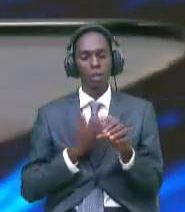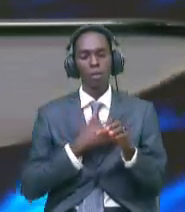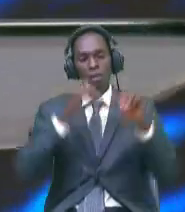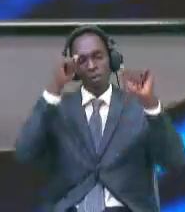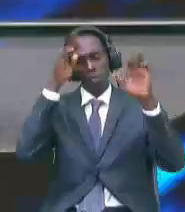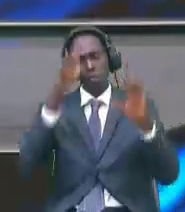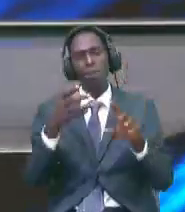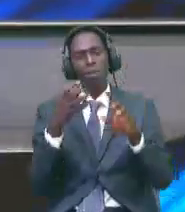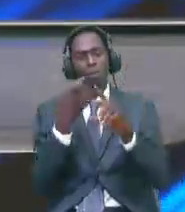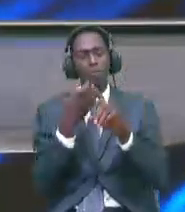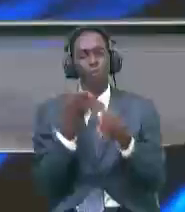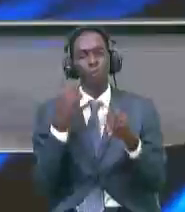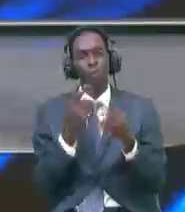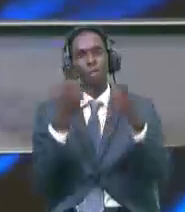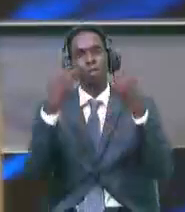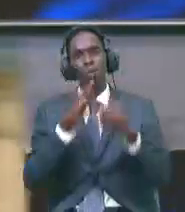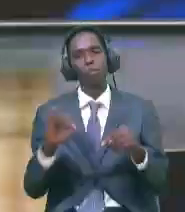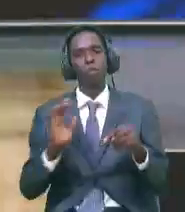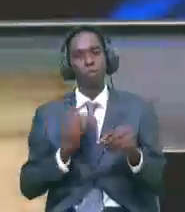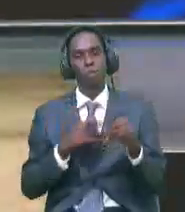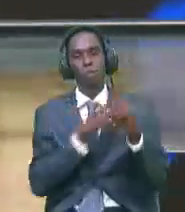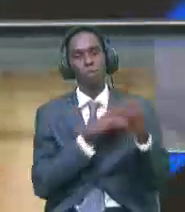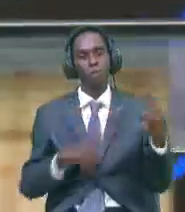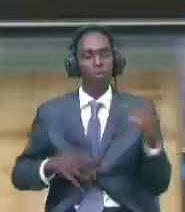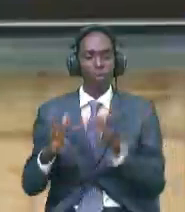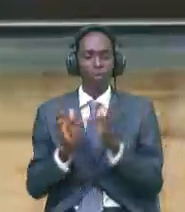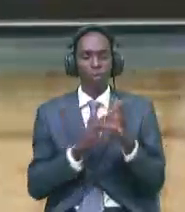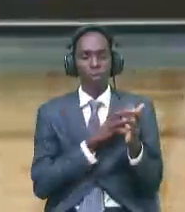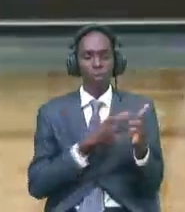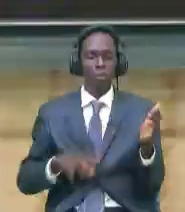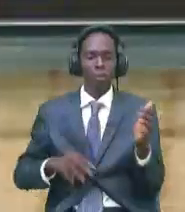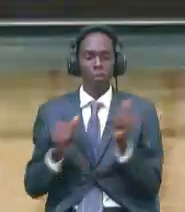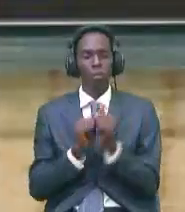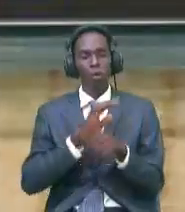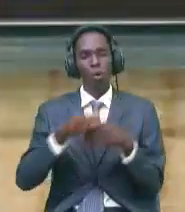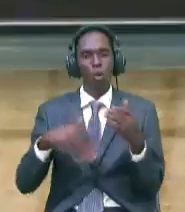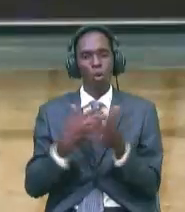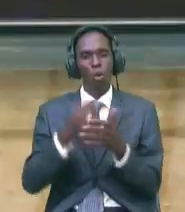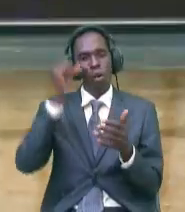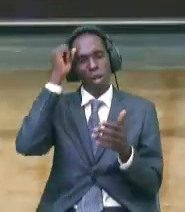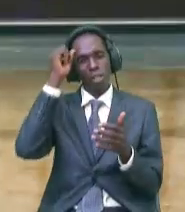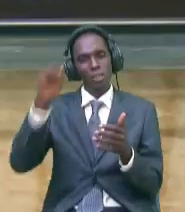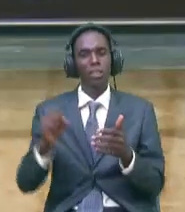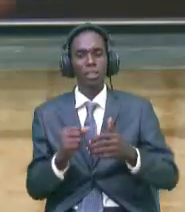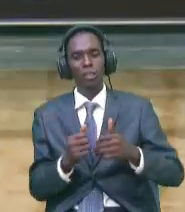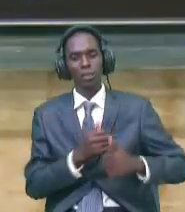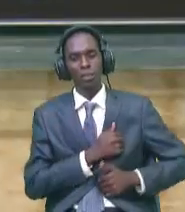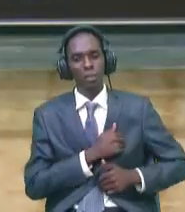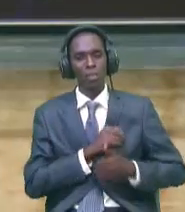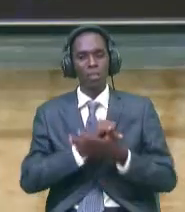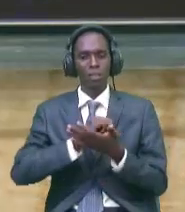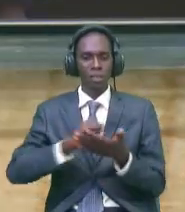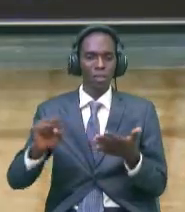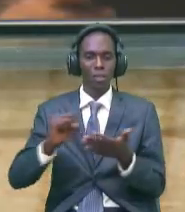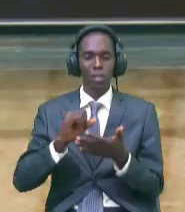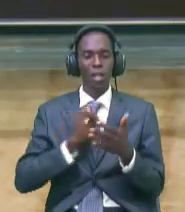coming of our Lord Jesus Christ with all his saints. I pray this